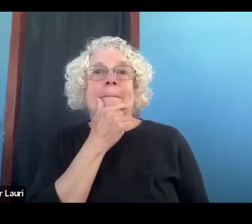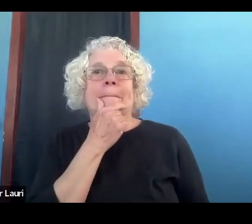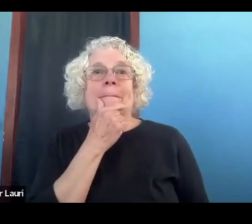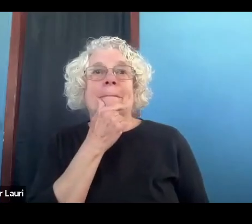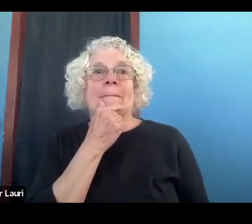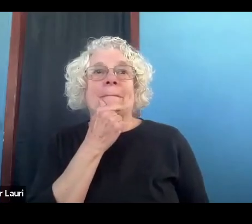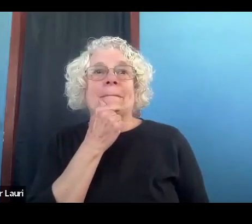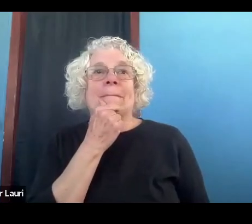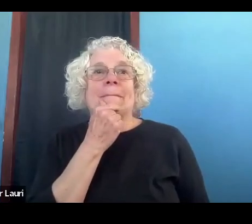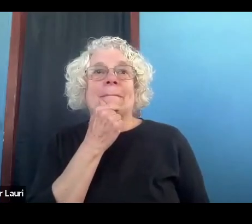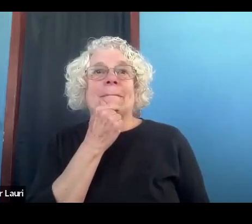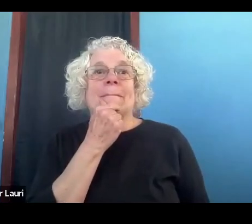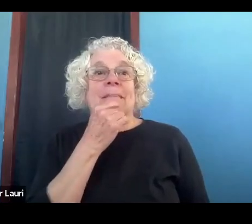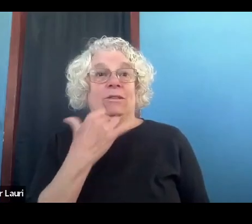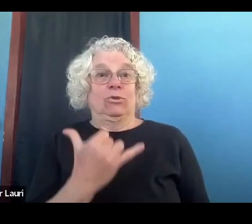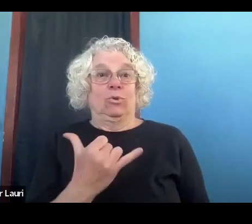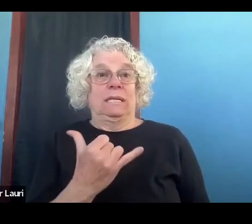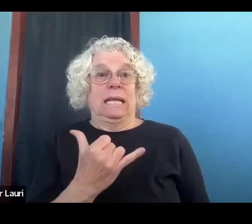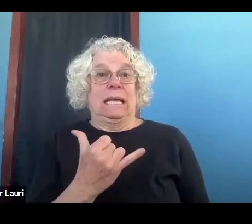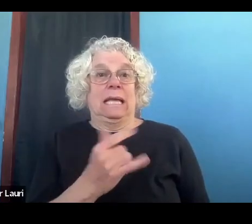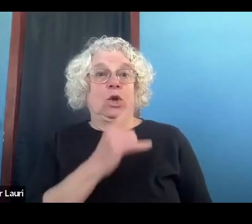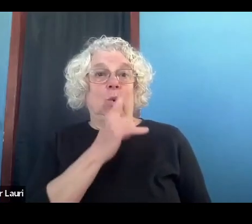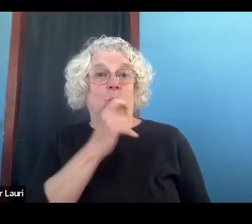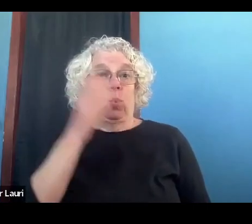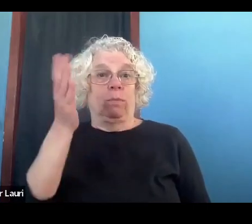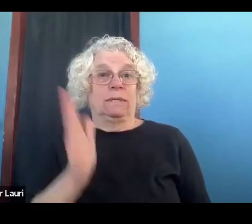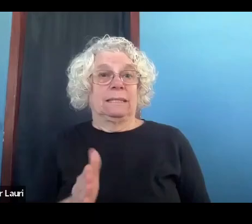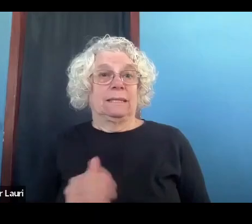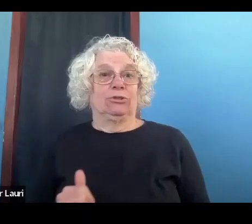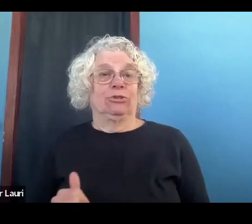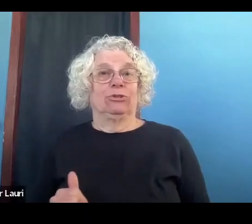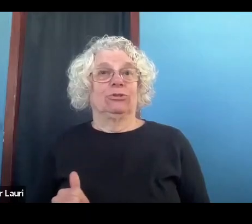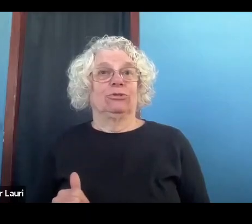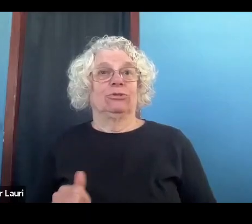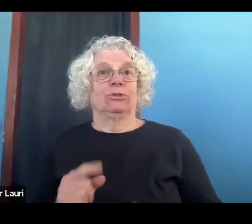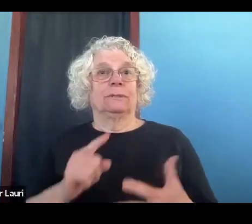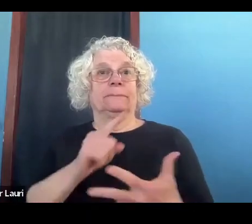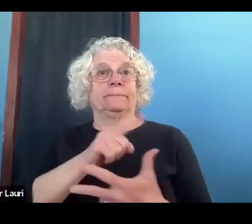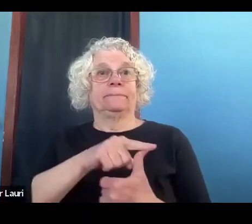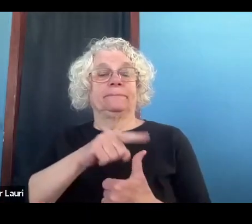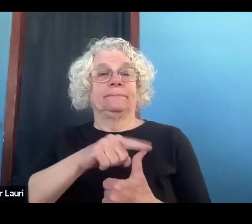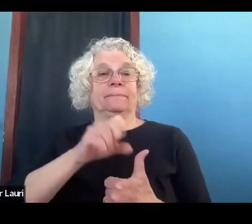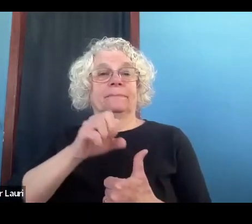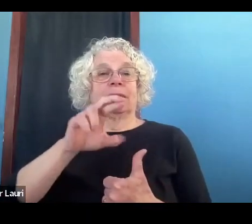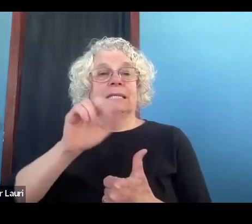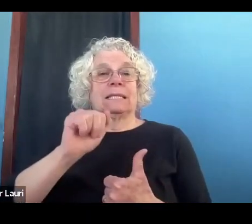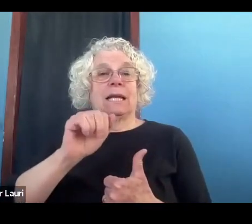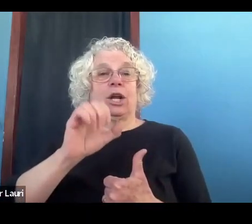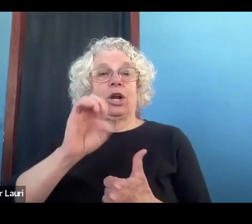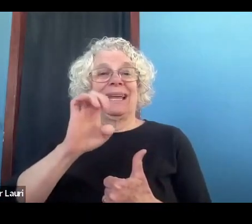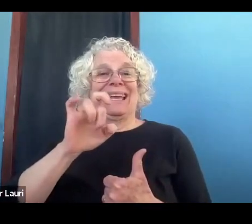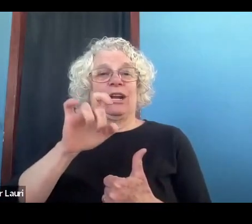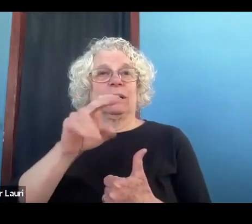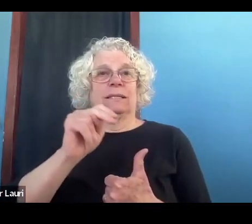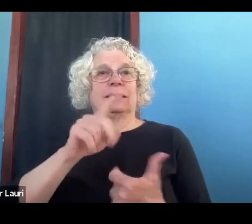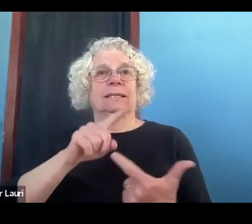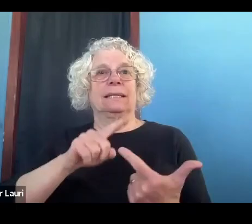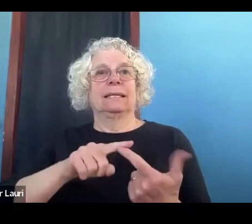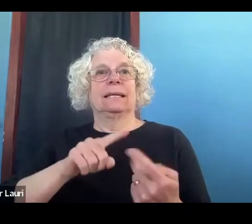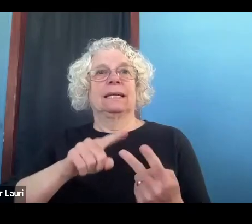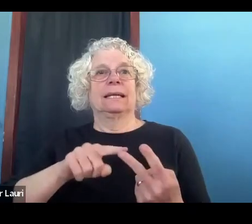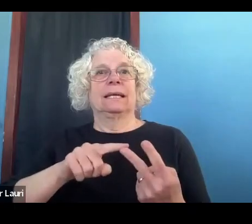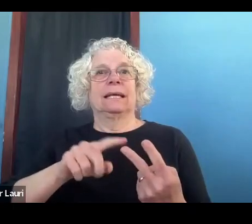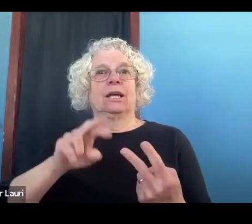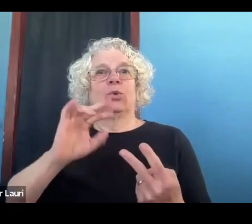So we are honored to be joined by today's presenters, Sarah Erickson and Rachel